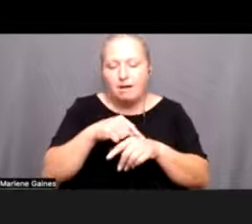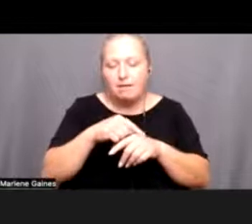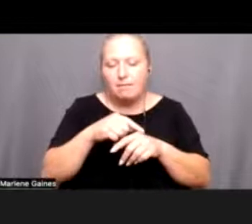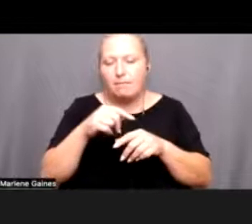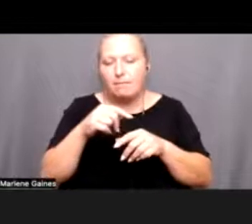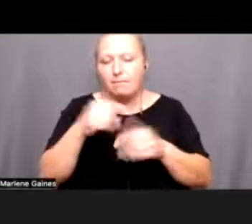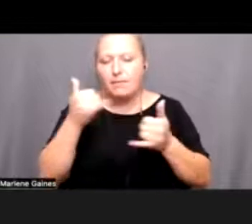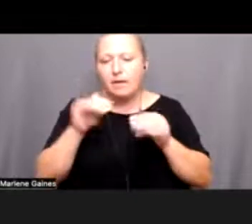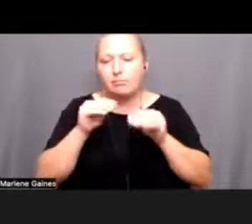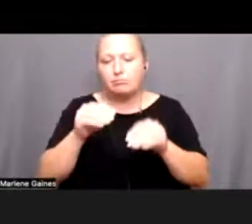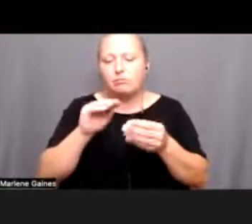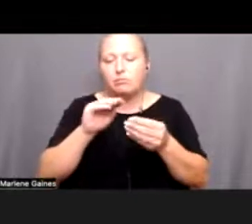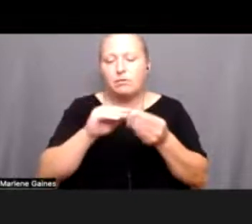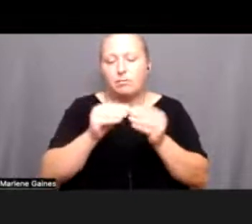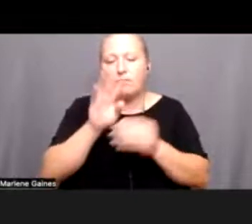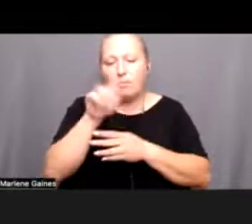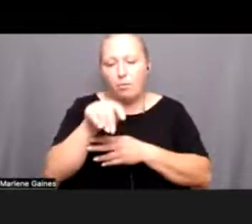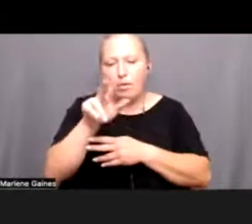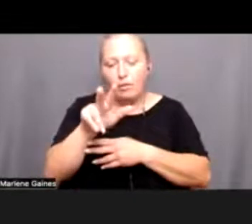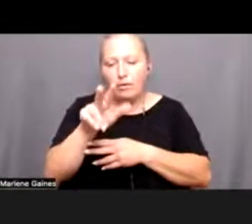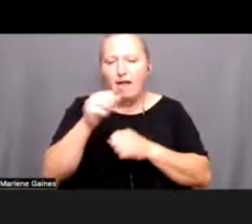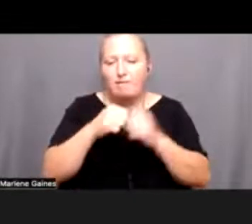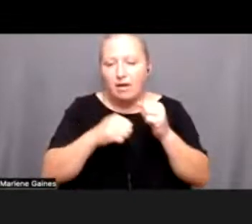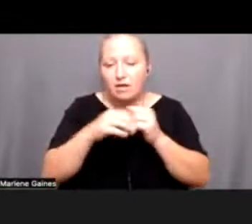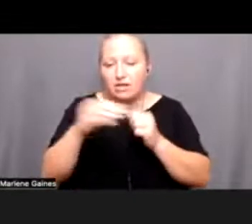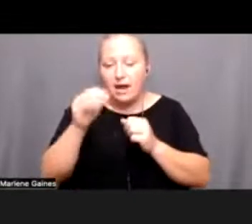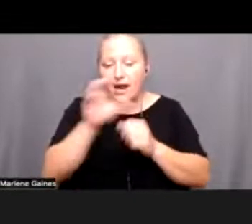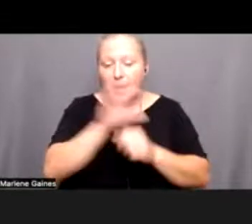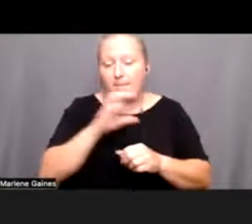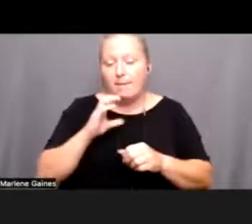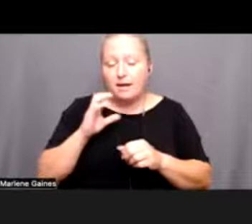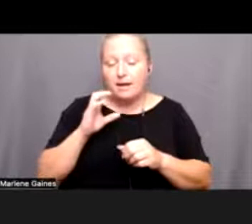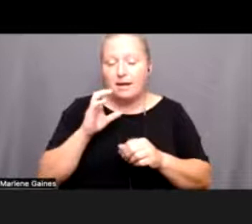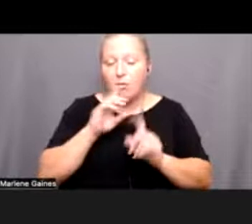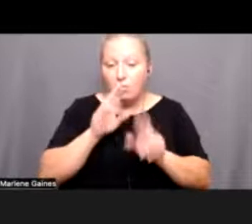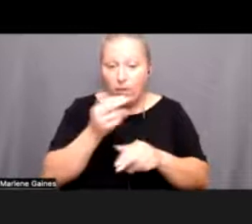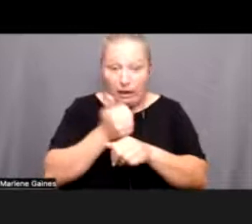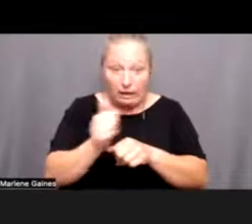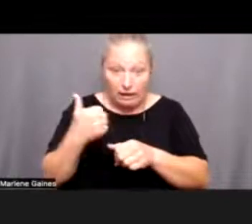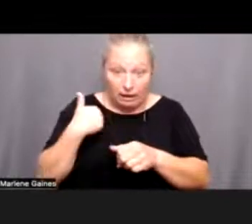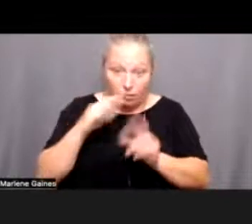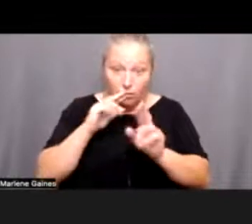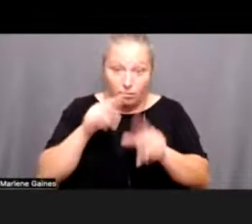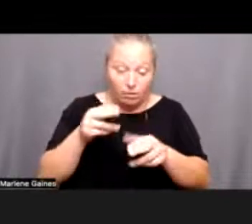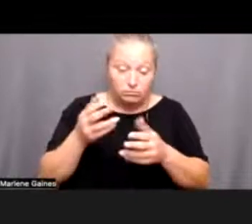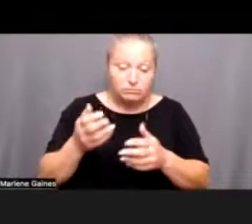can go on to item 4.3, which is foundation and committee reports. Anyone have a report to share?